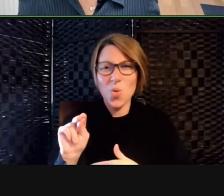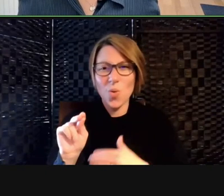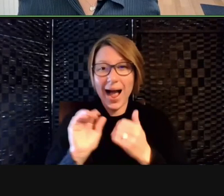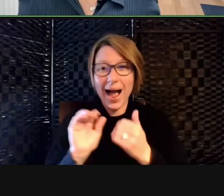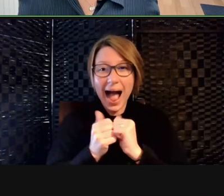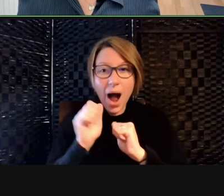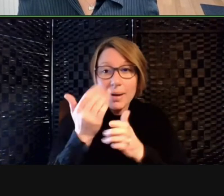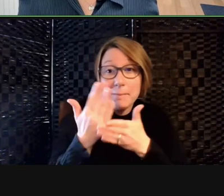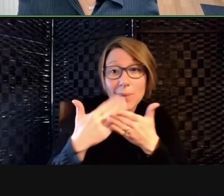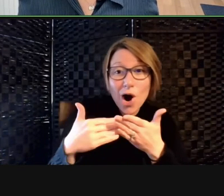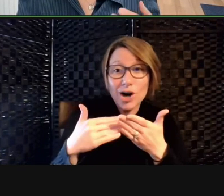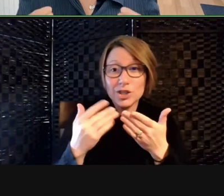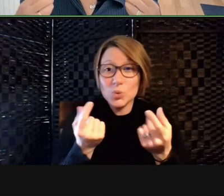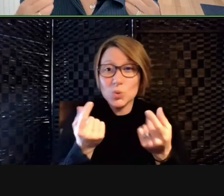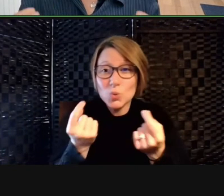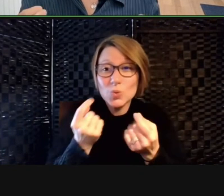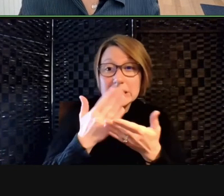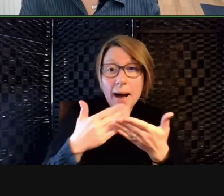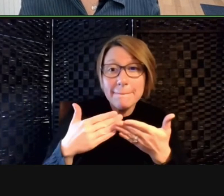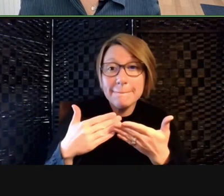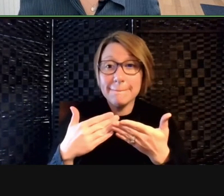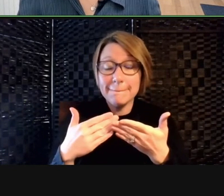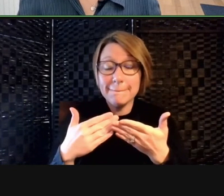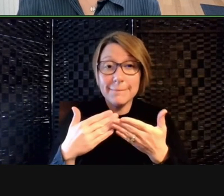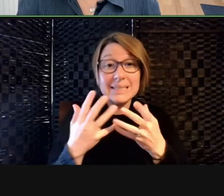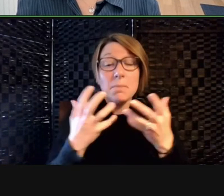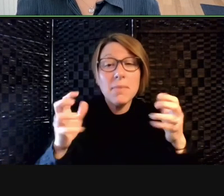partially participate. So we're going to make sure that kids, as much as